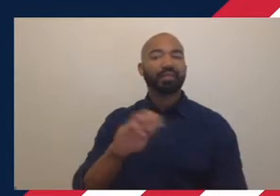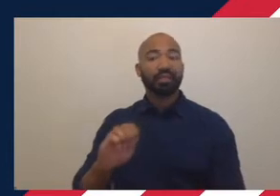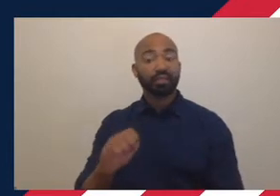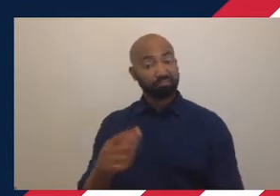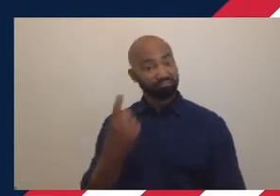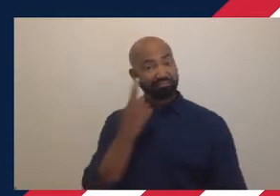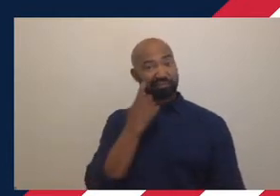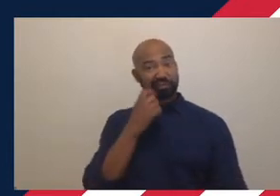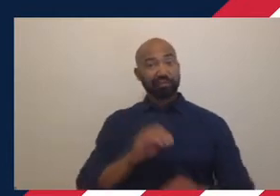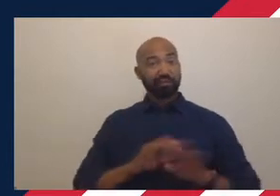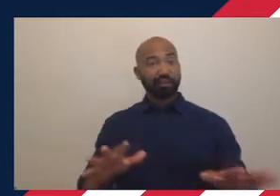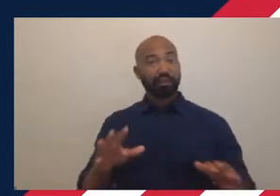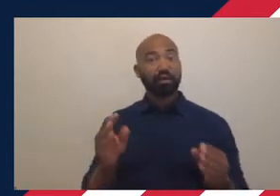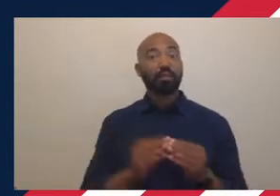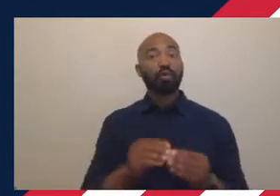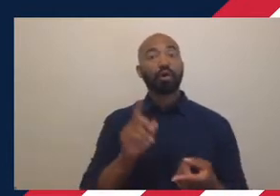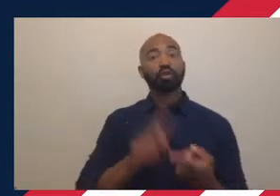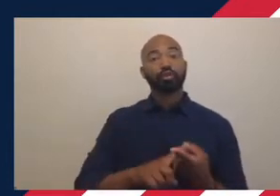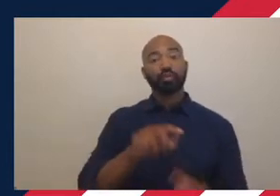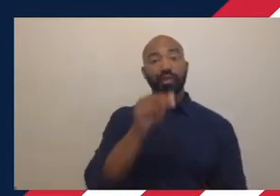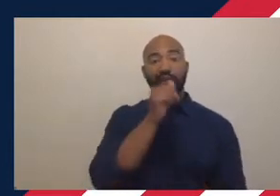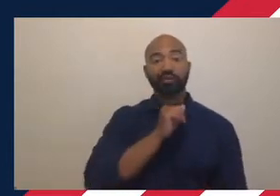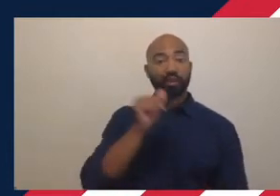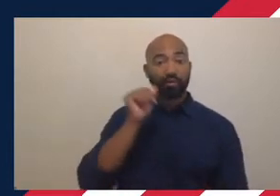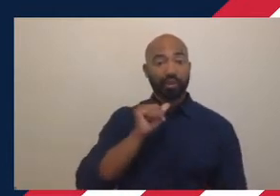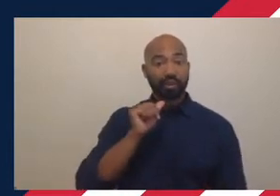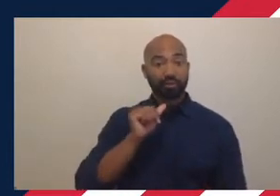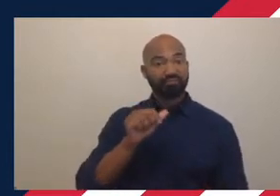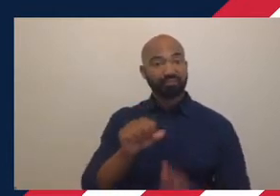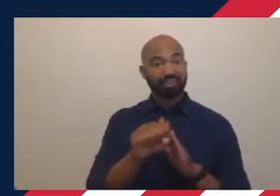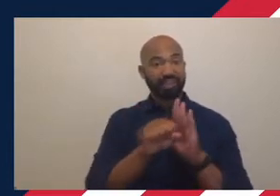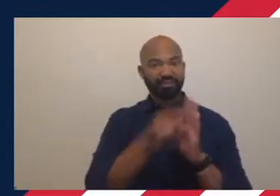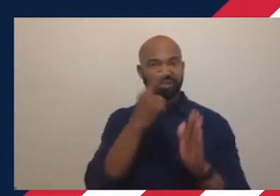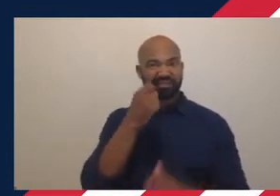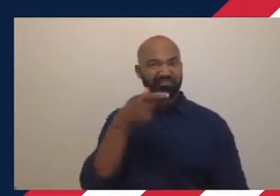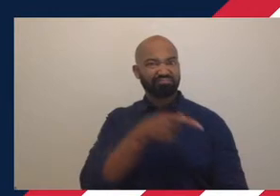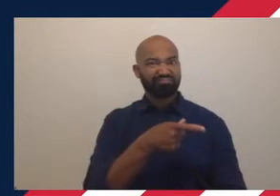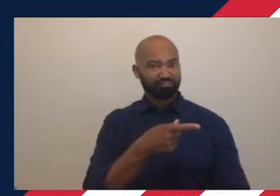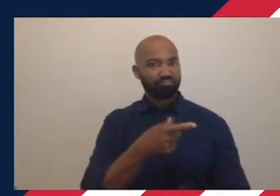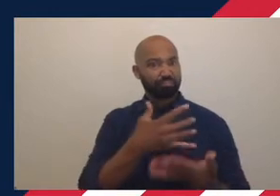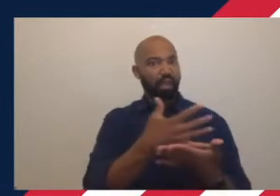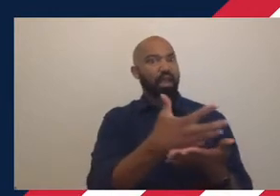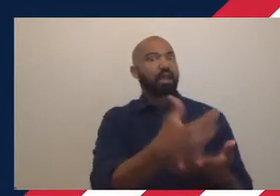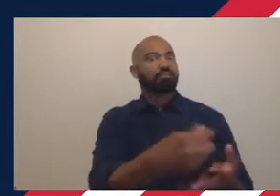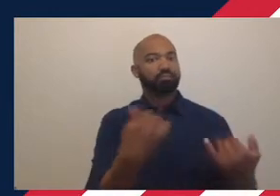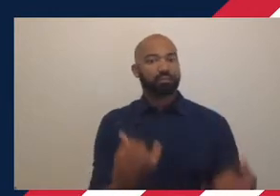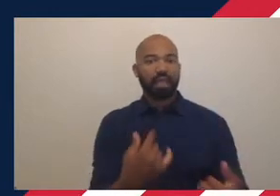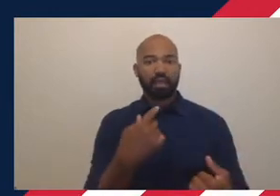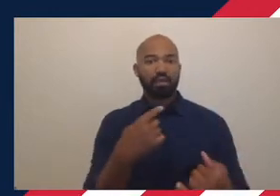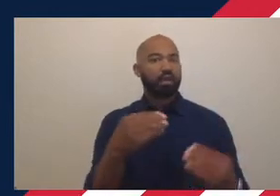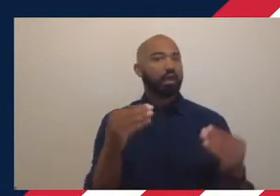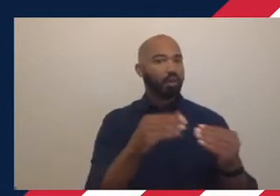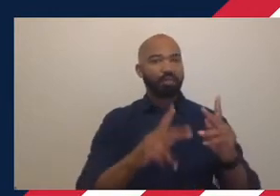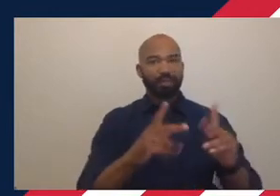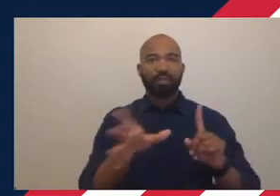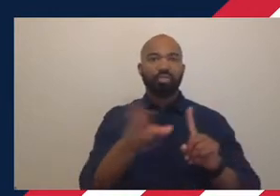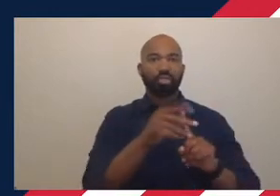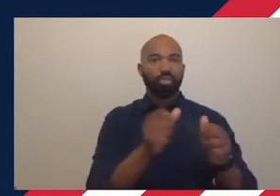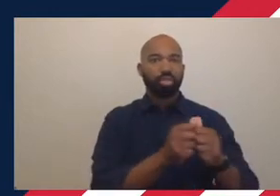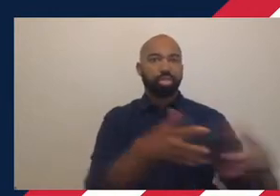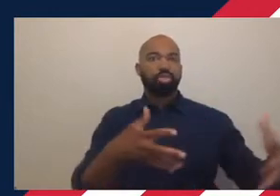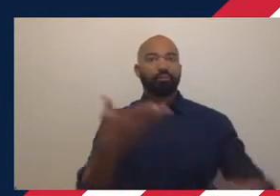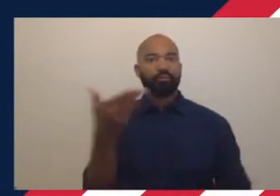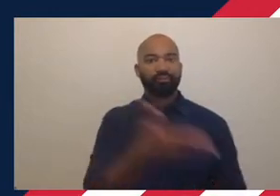to Arizona because of the uptake out there, and they're running short. So we just want to make sure that frontline workers,